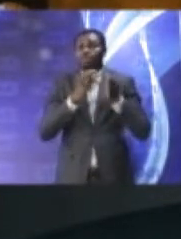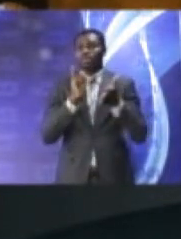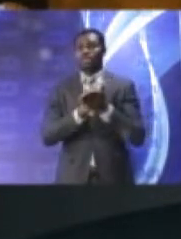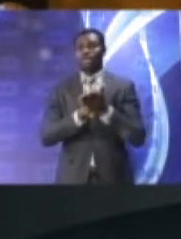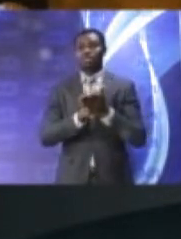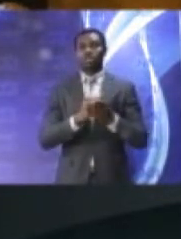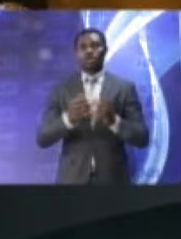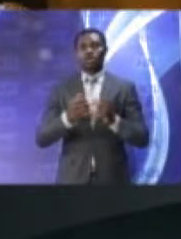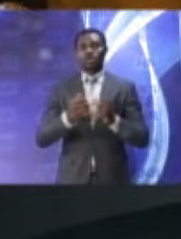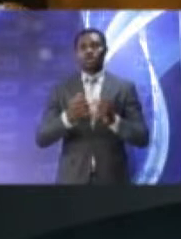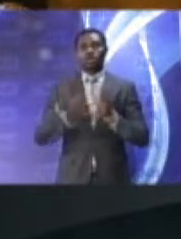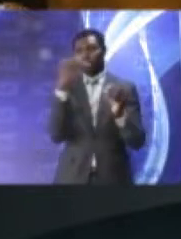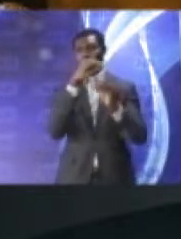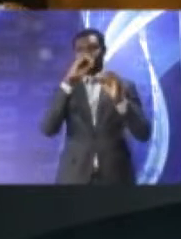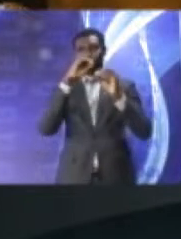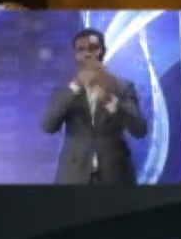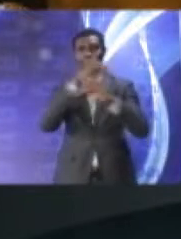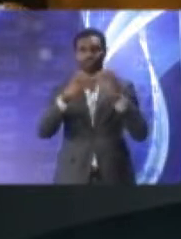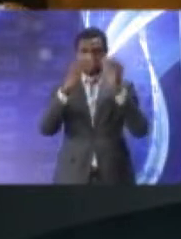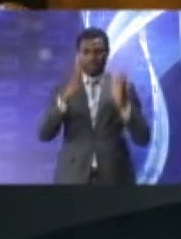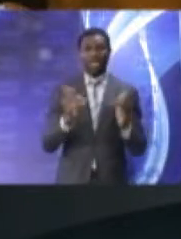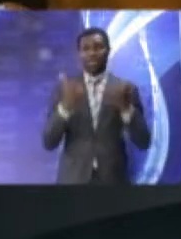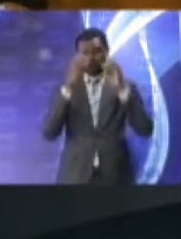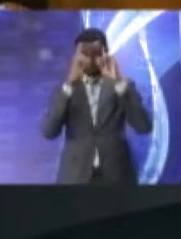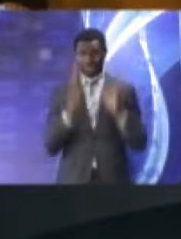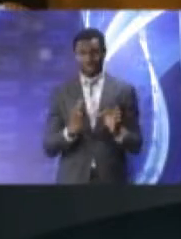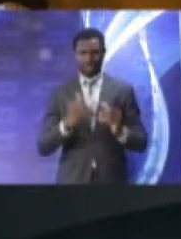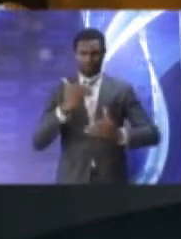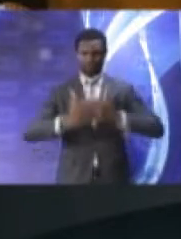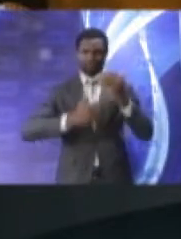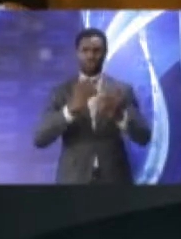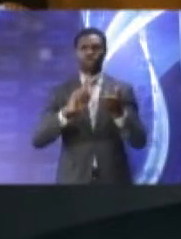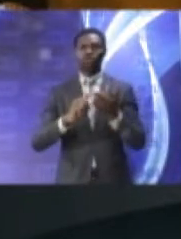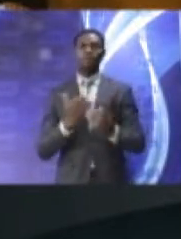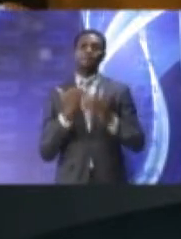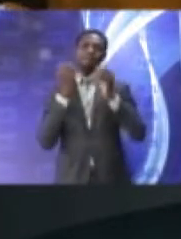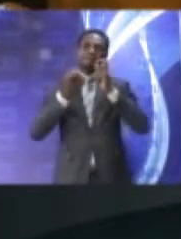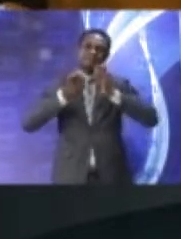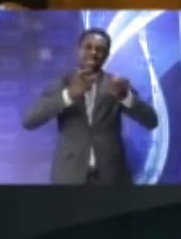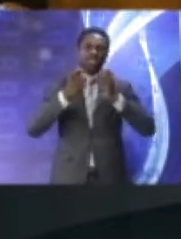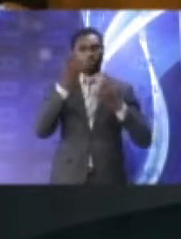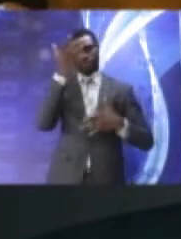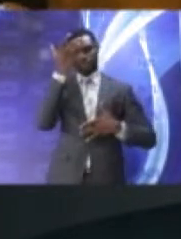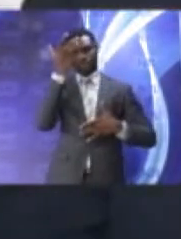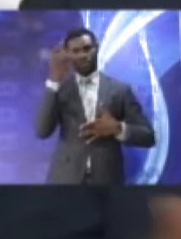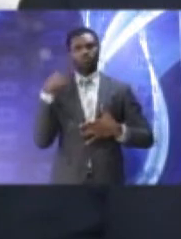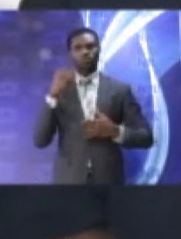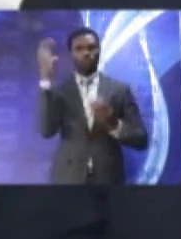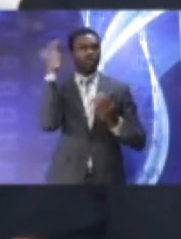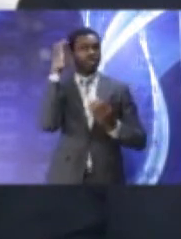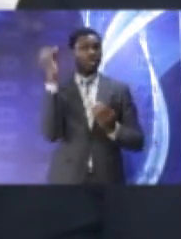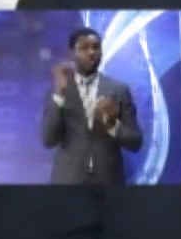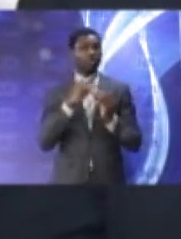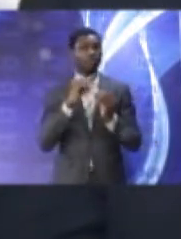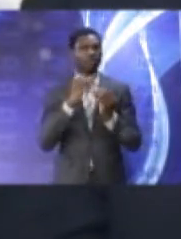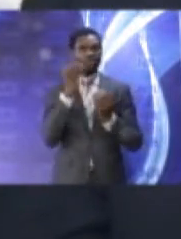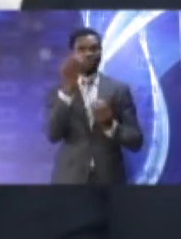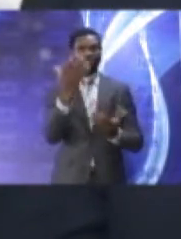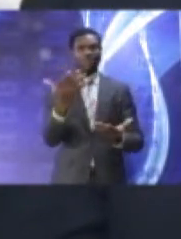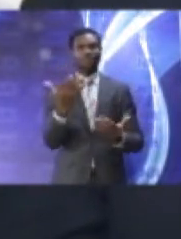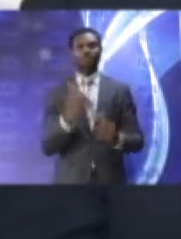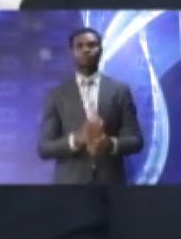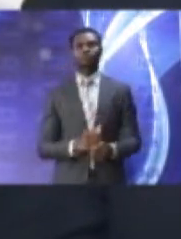government officials to curtail and stop the spread of the disease. Let's hear from Musa Baba Aliyu. In the